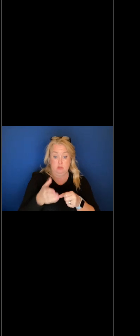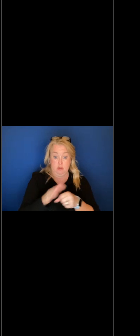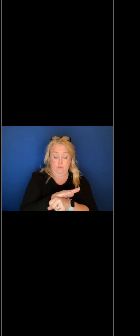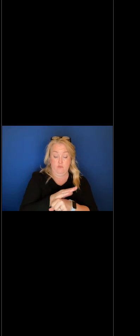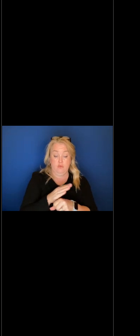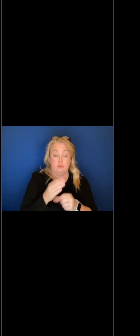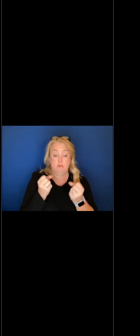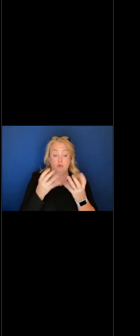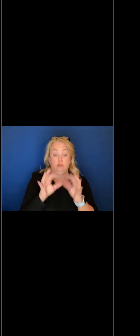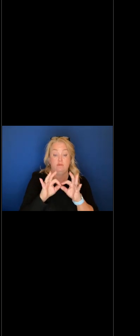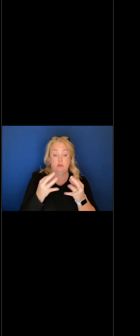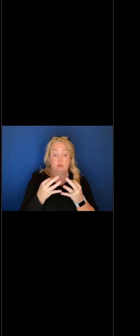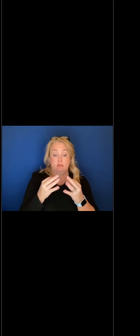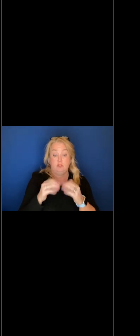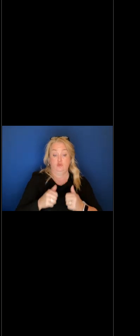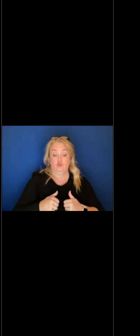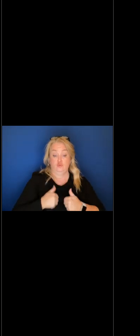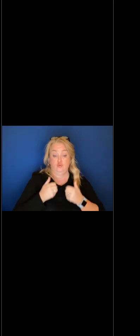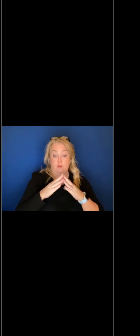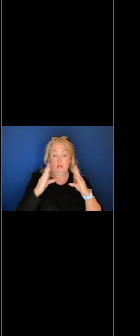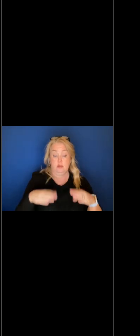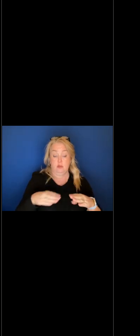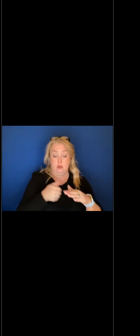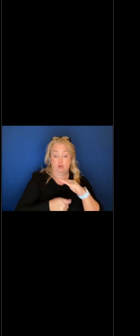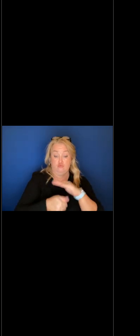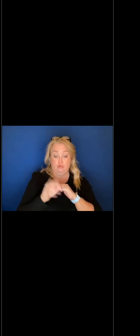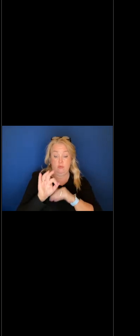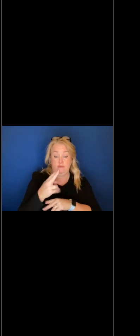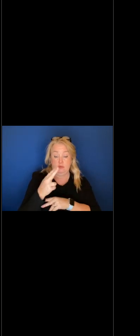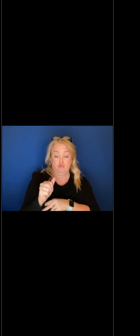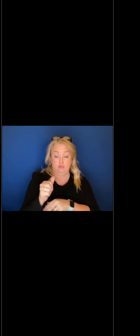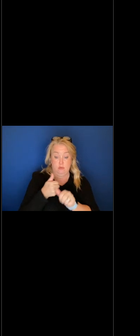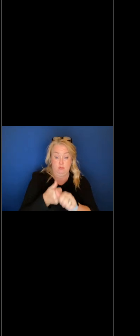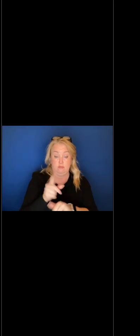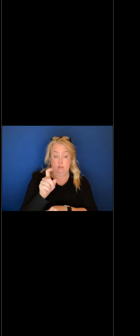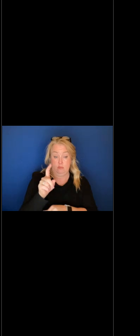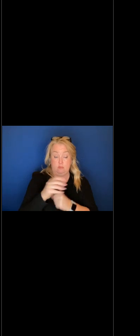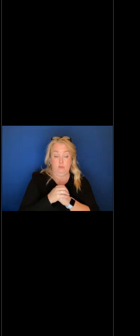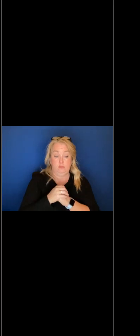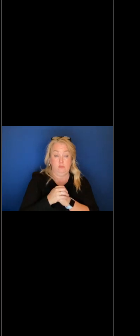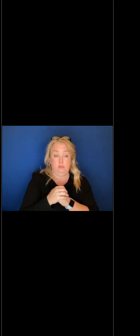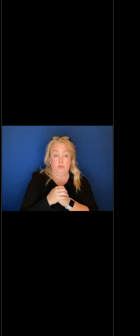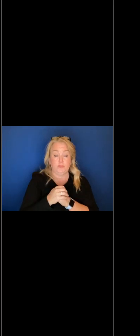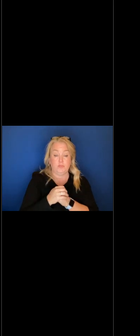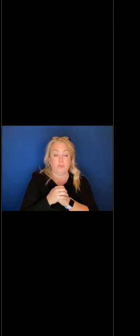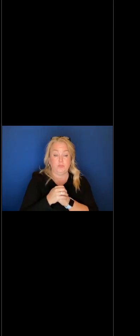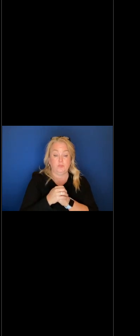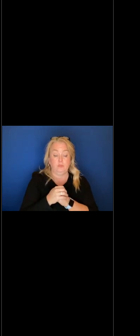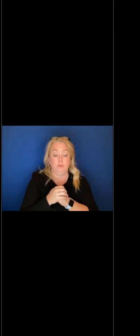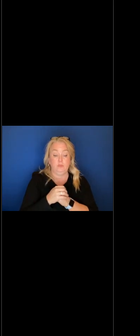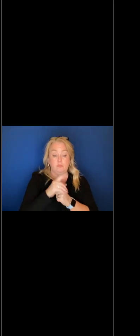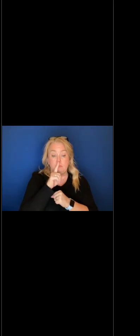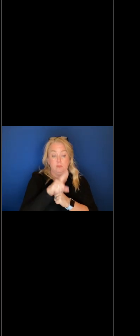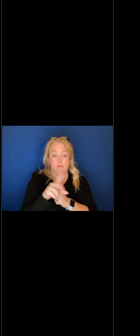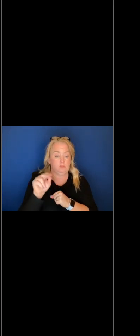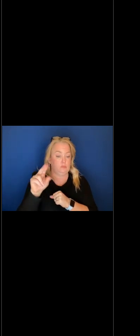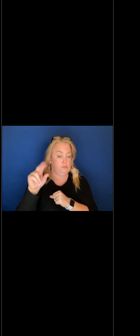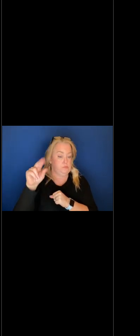covered multifamily dwelling under the Fair Housing Act? The answer is